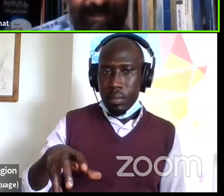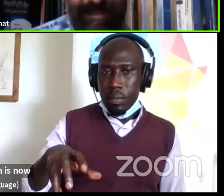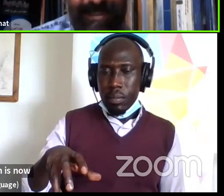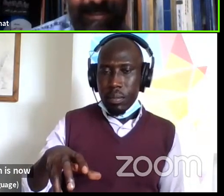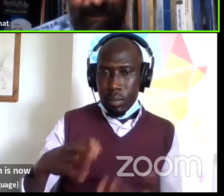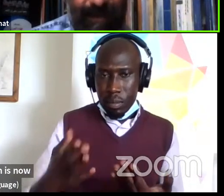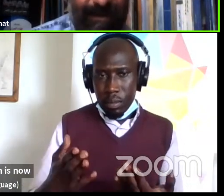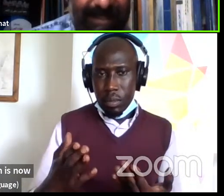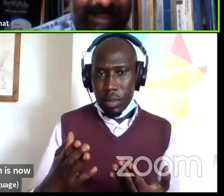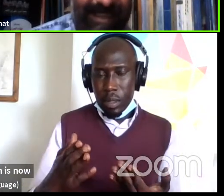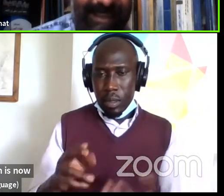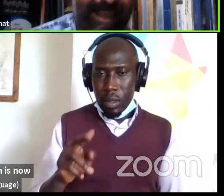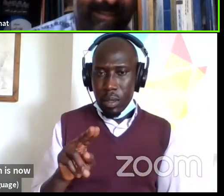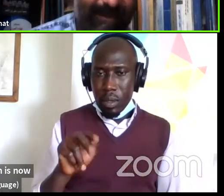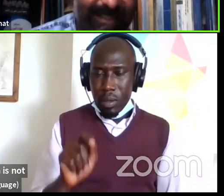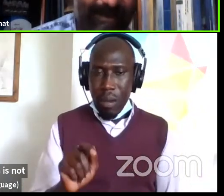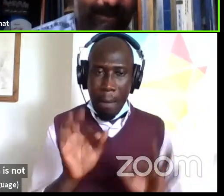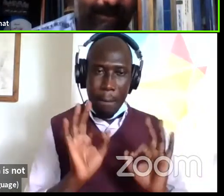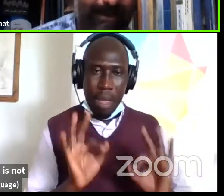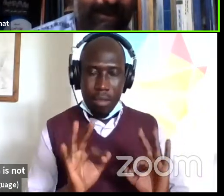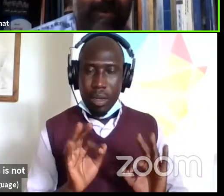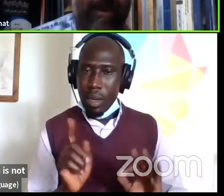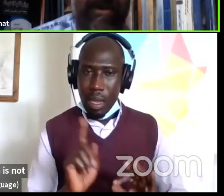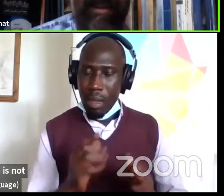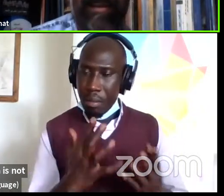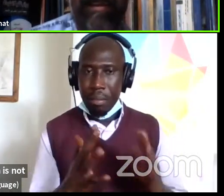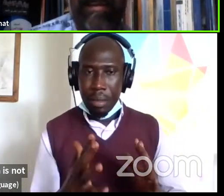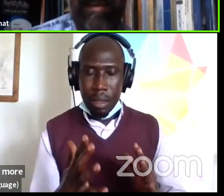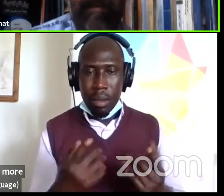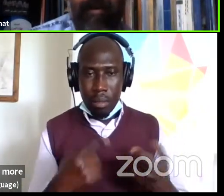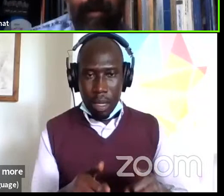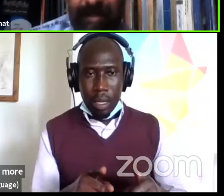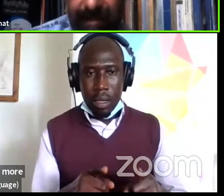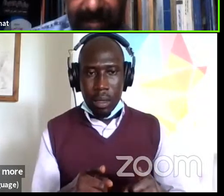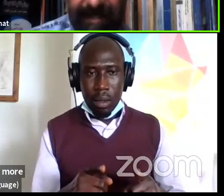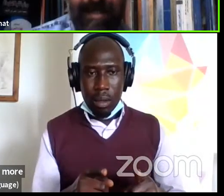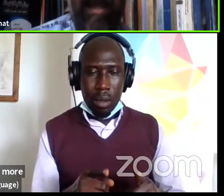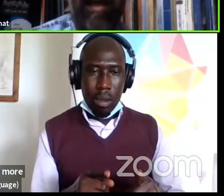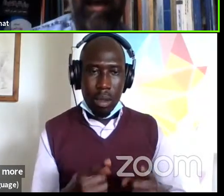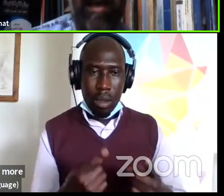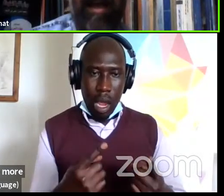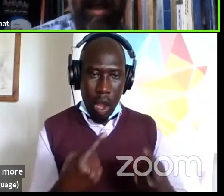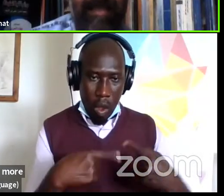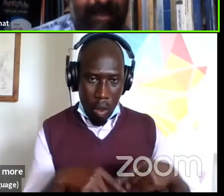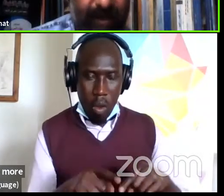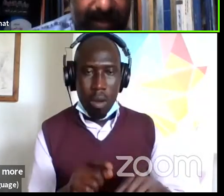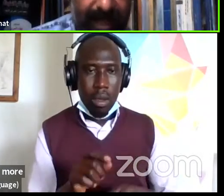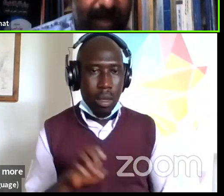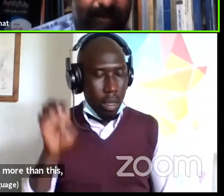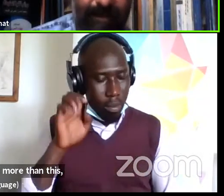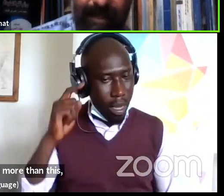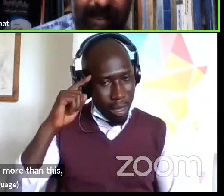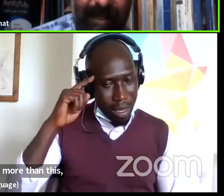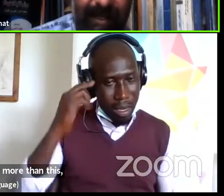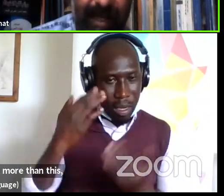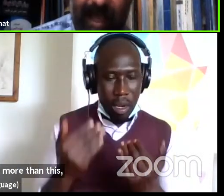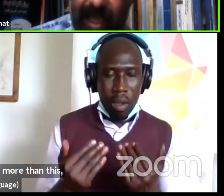not promised, I think, and we need to work more on this. I think